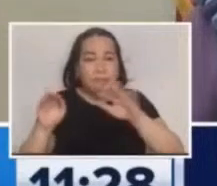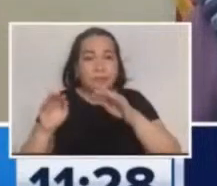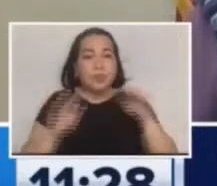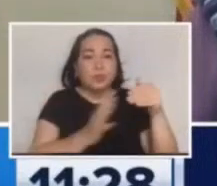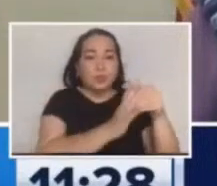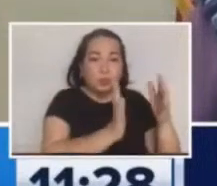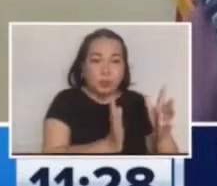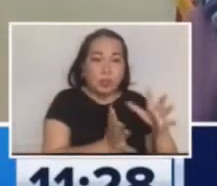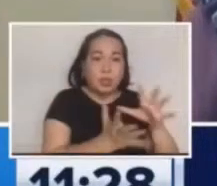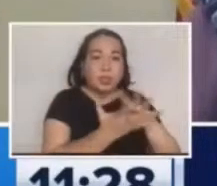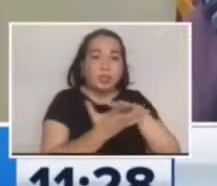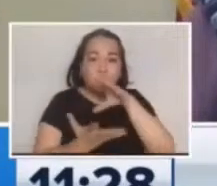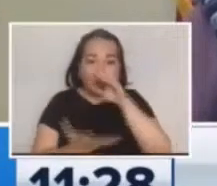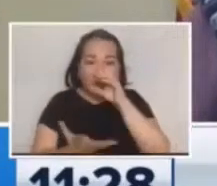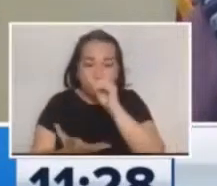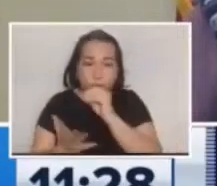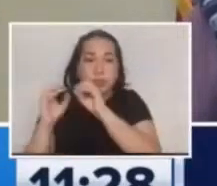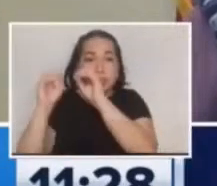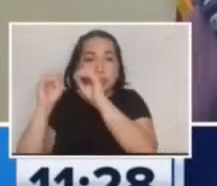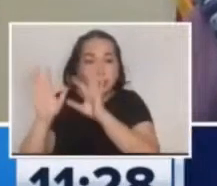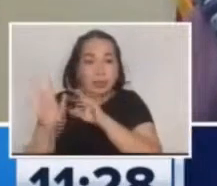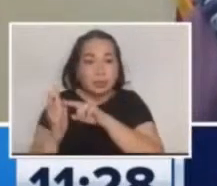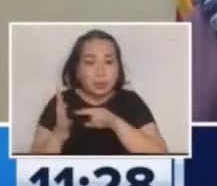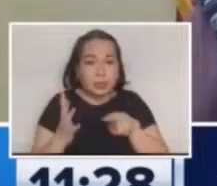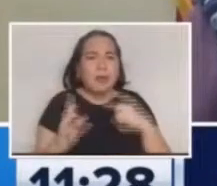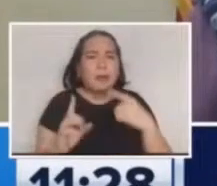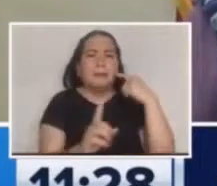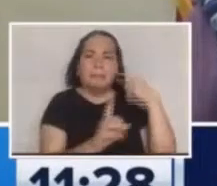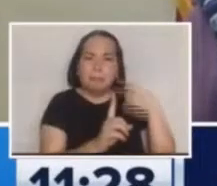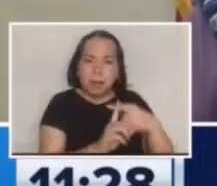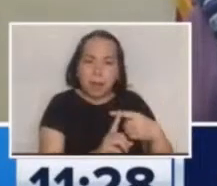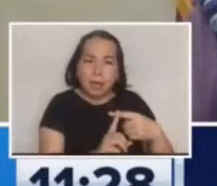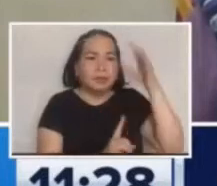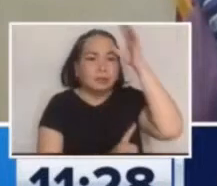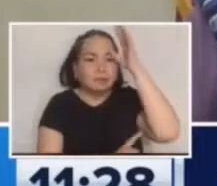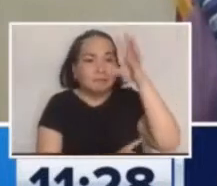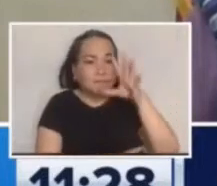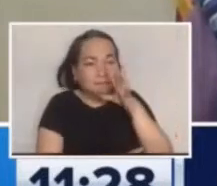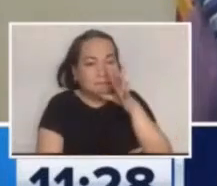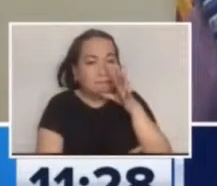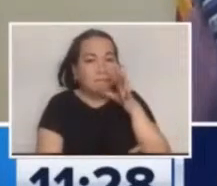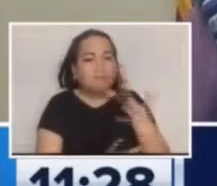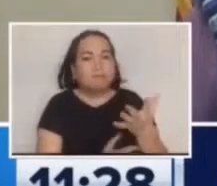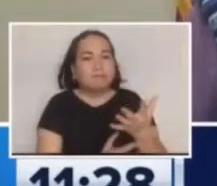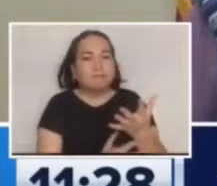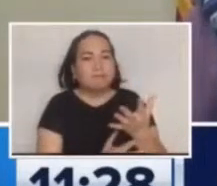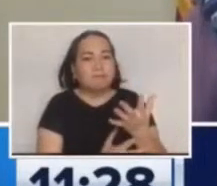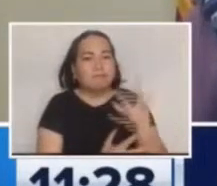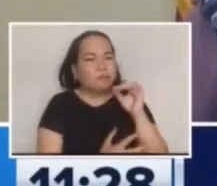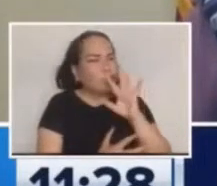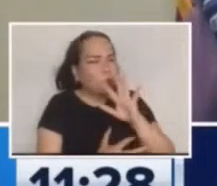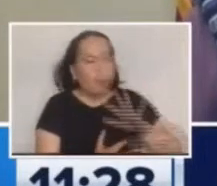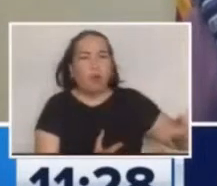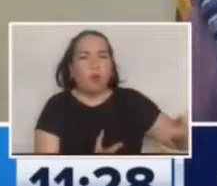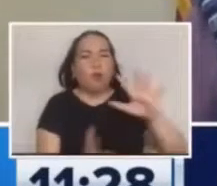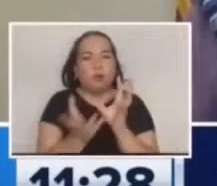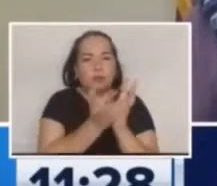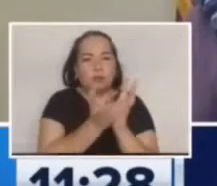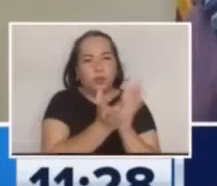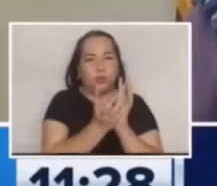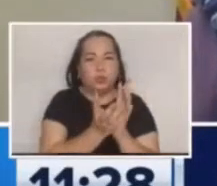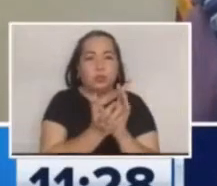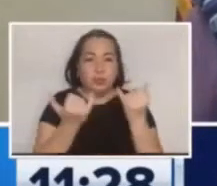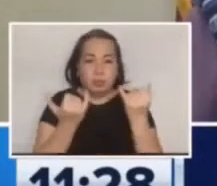nito dahil much of the time of the children will be spent at home. But if I may